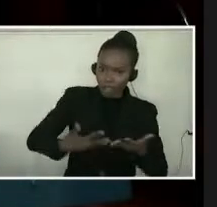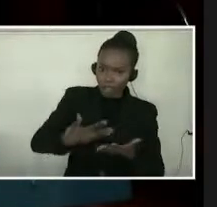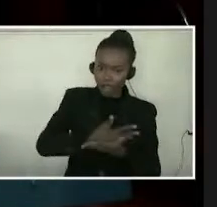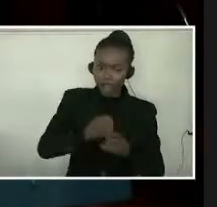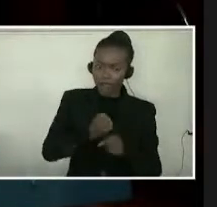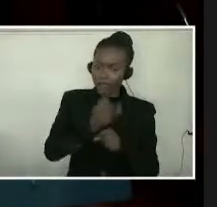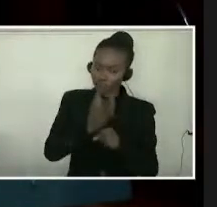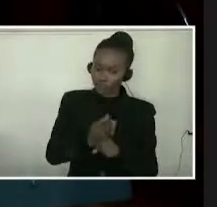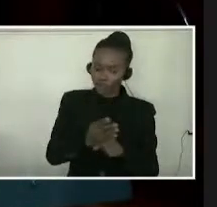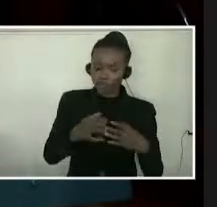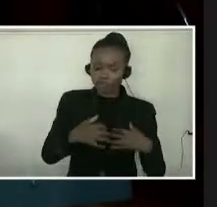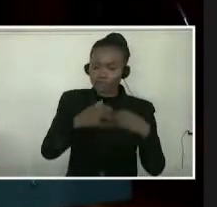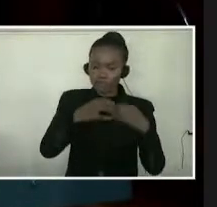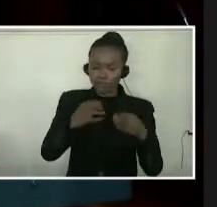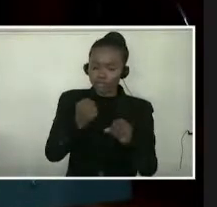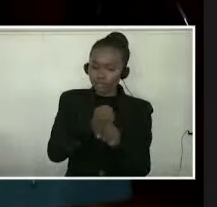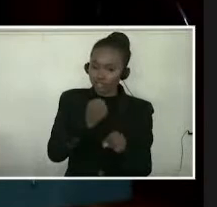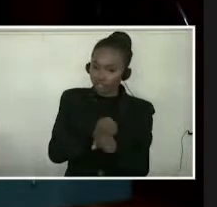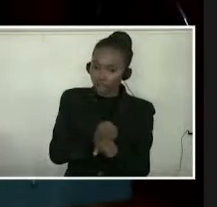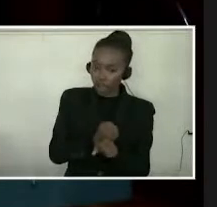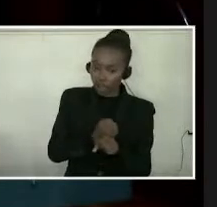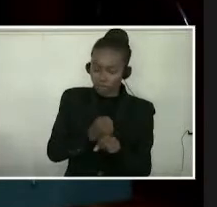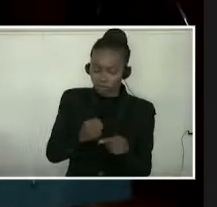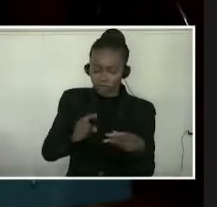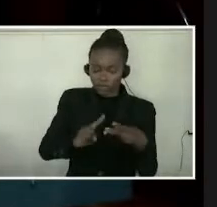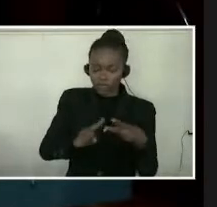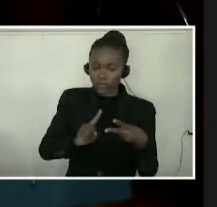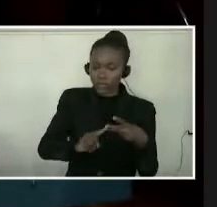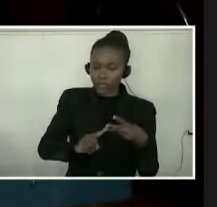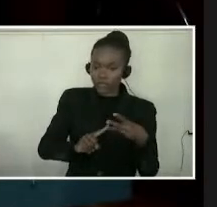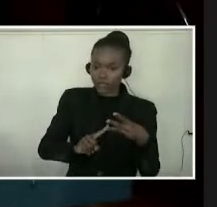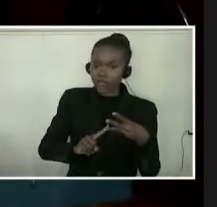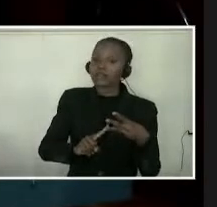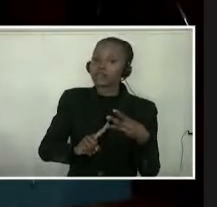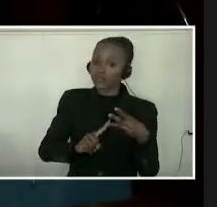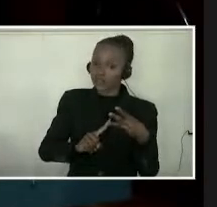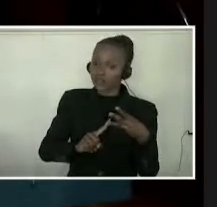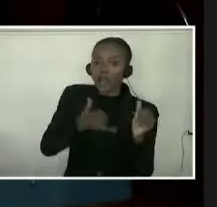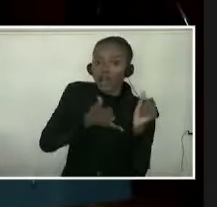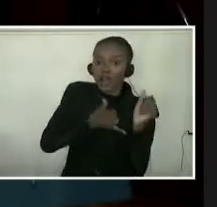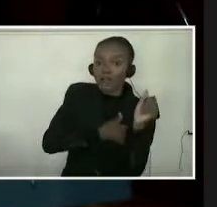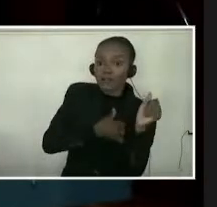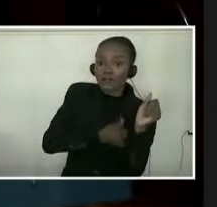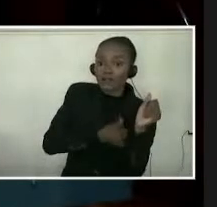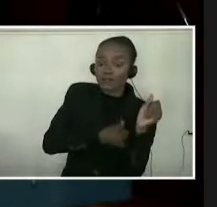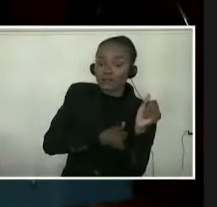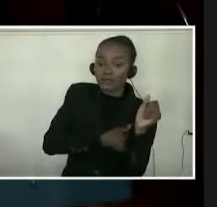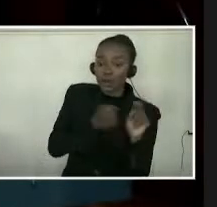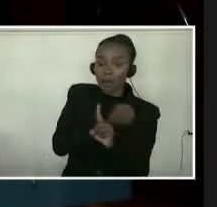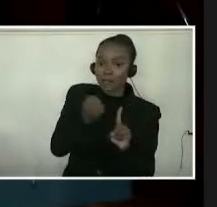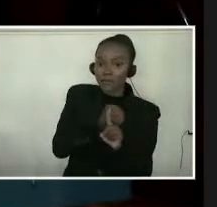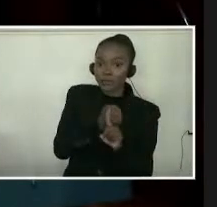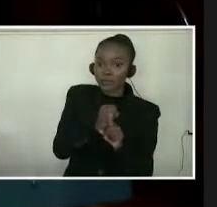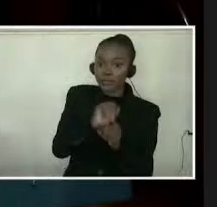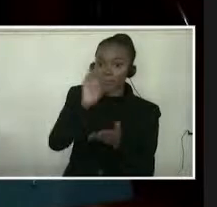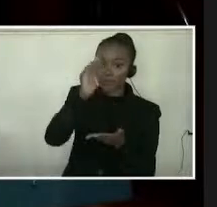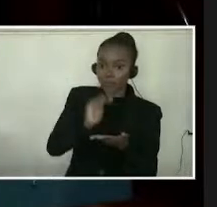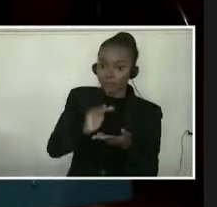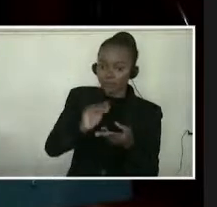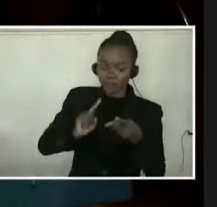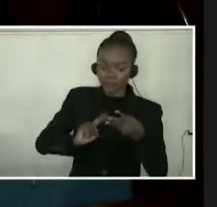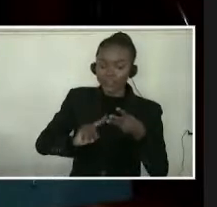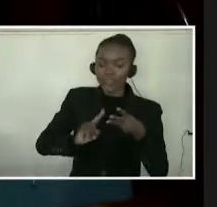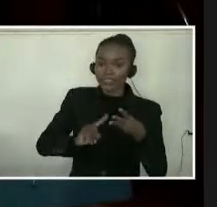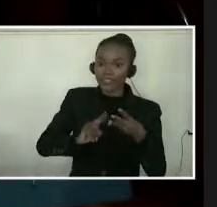jobs combat and substance abuse and gender abuse based violence and family